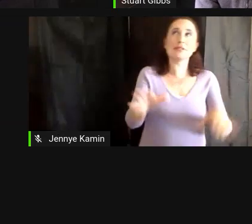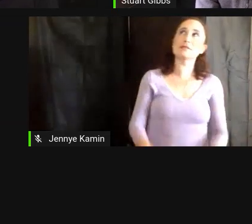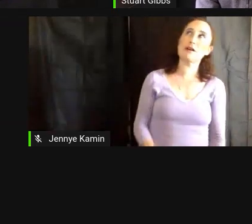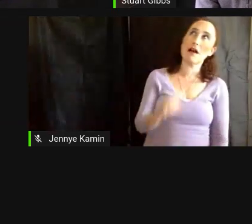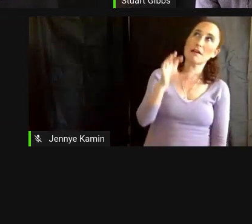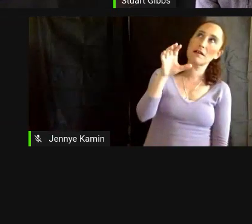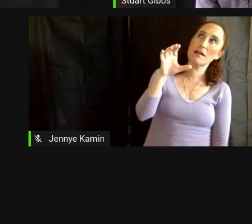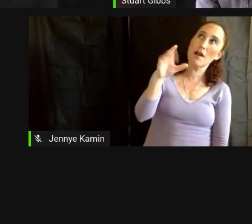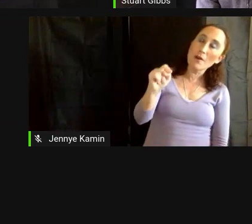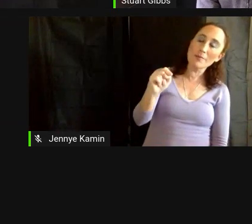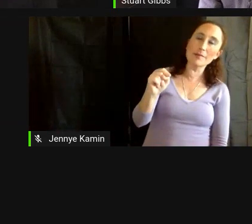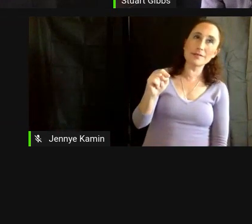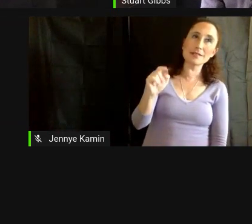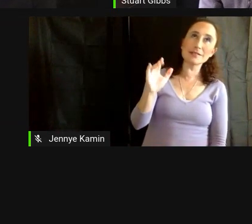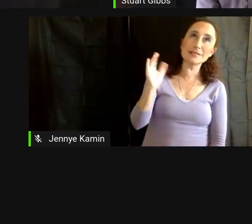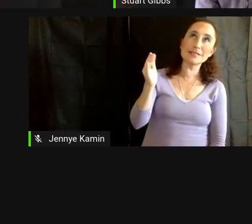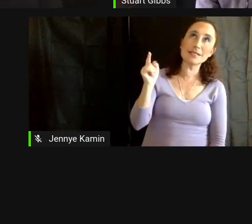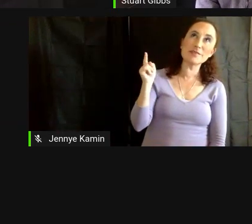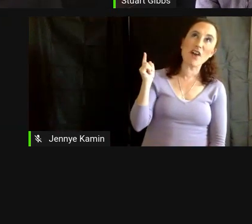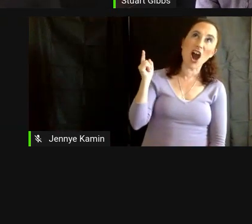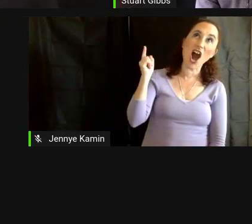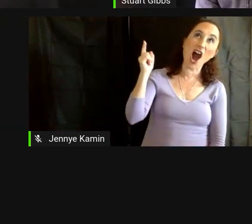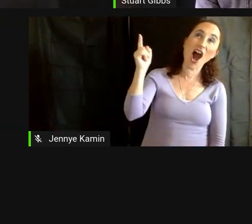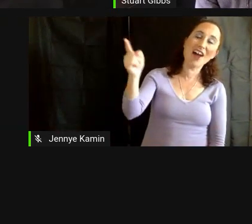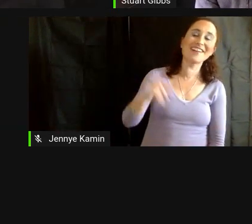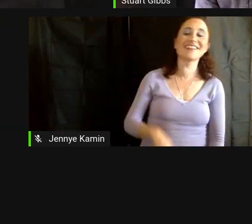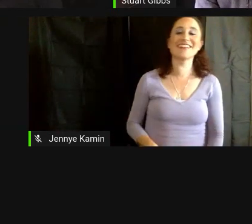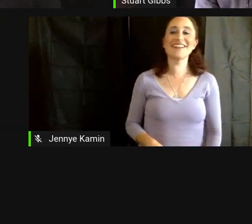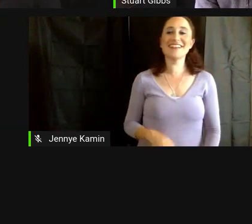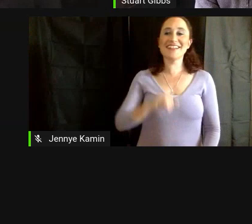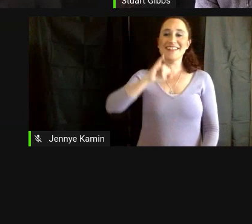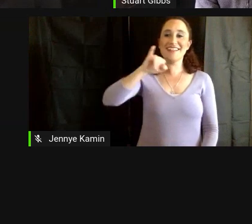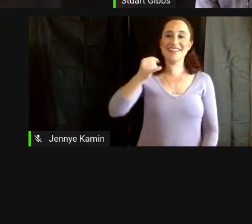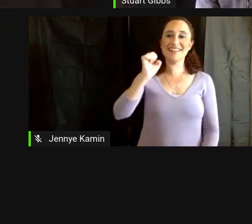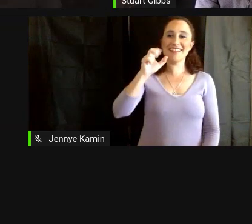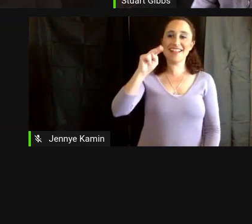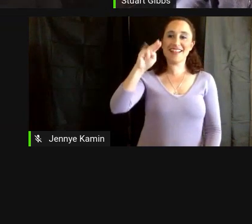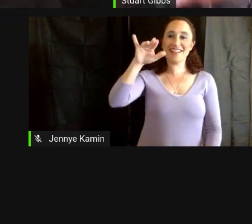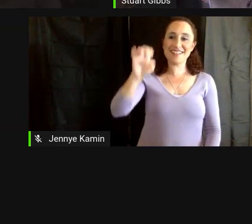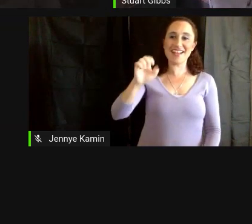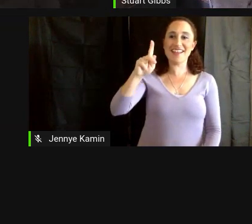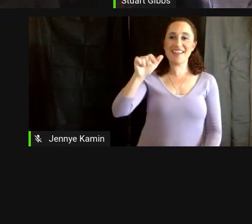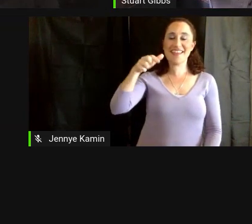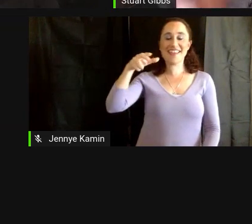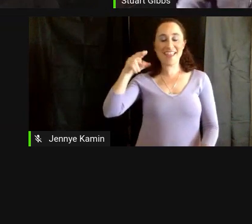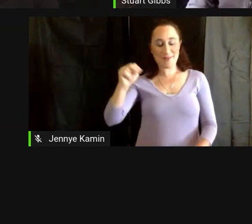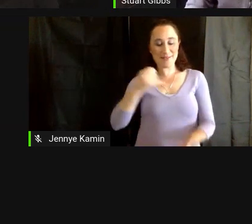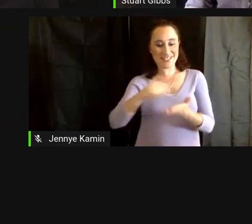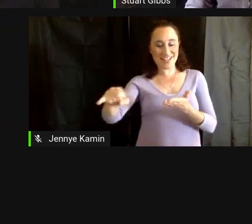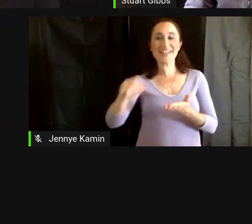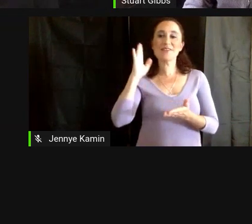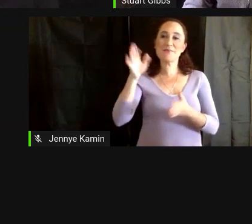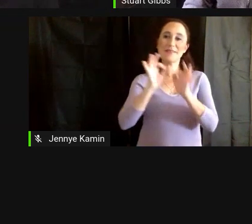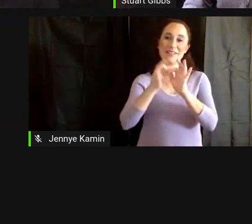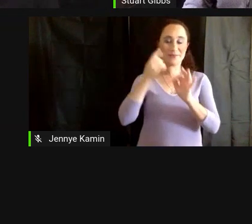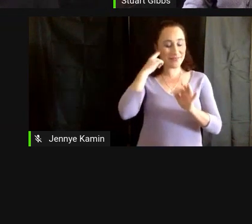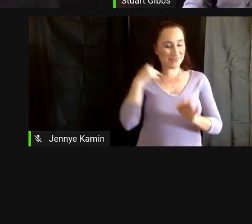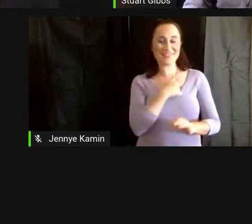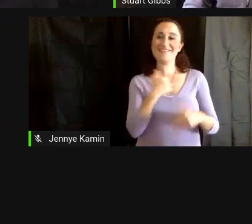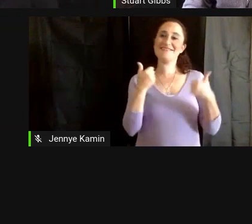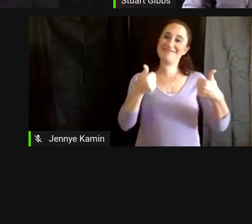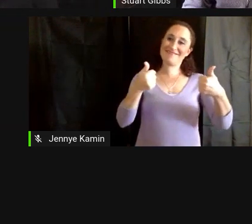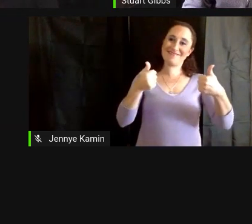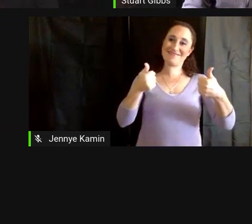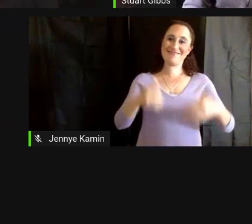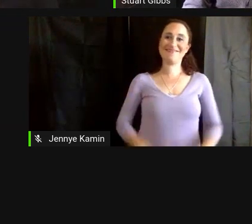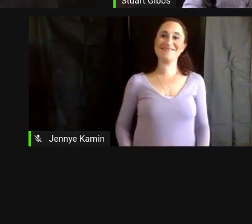It seems a very long way away. And then we have Jenny Kamen, who is signing for us. So thank you so much for interpreting for us today,